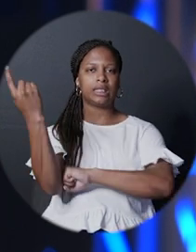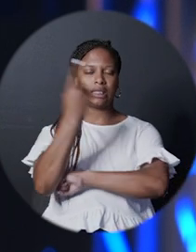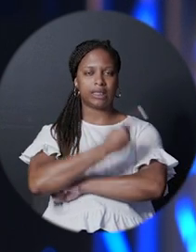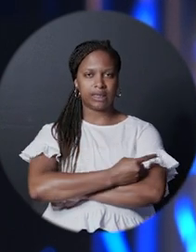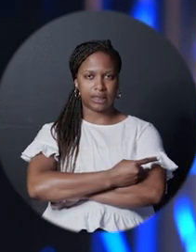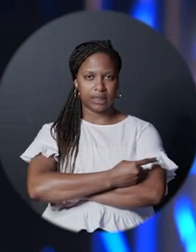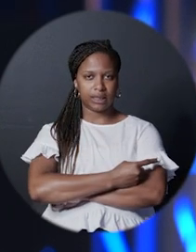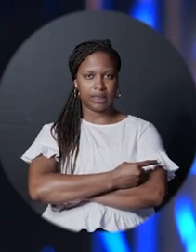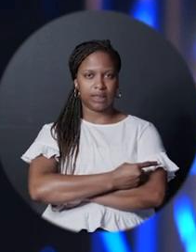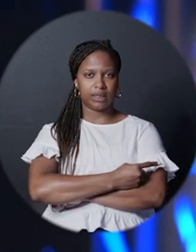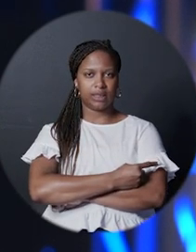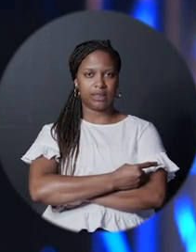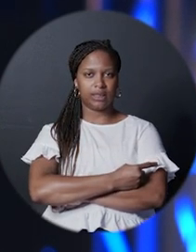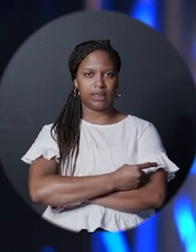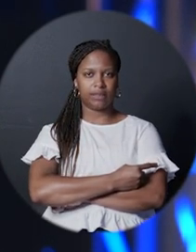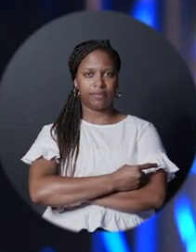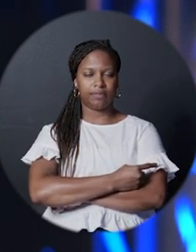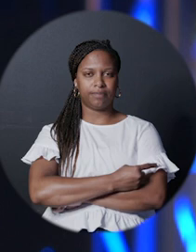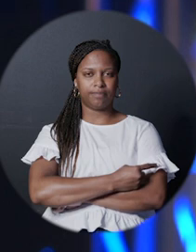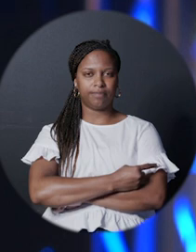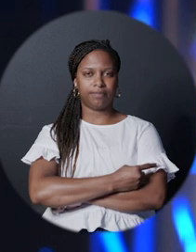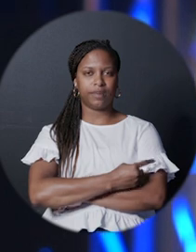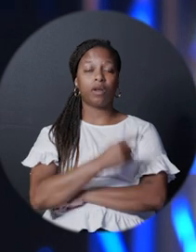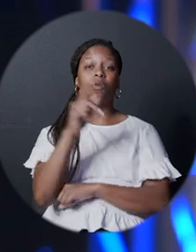You gave it to me on this day.